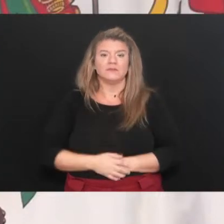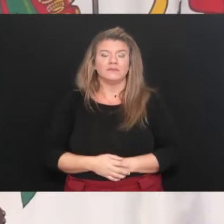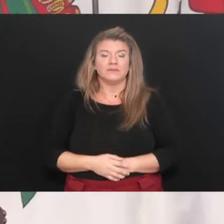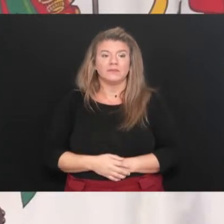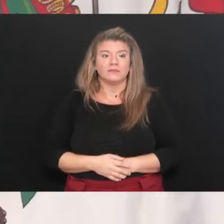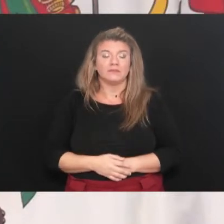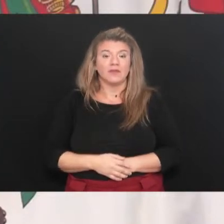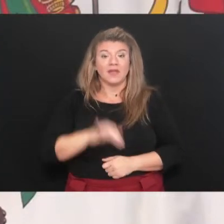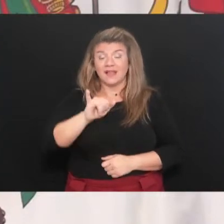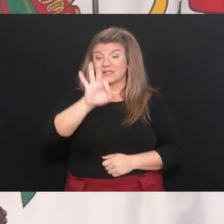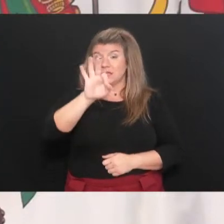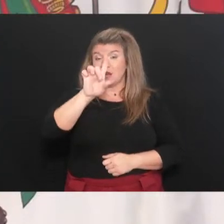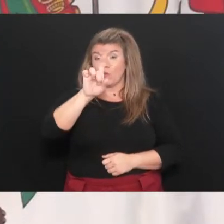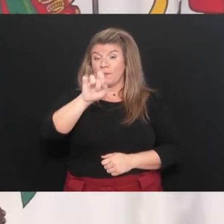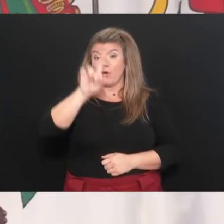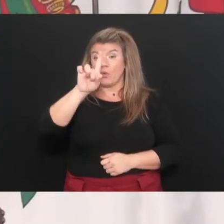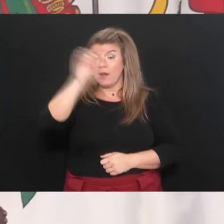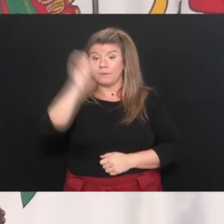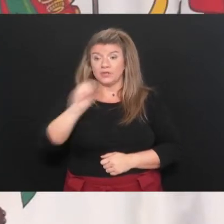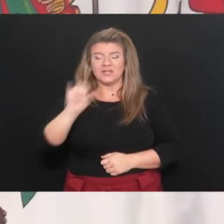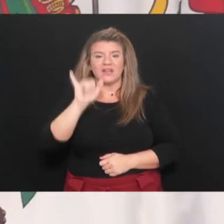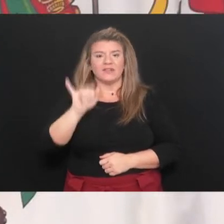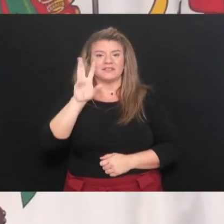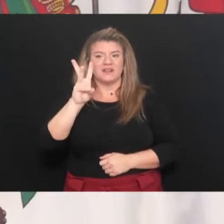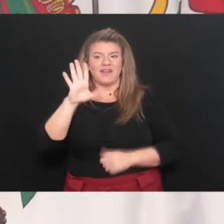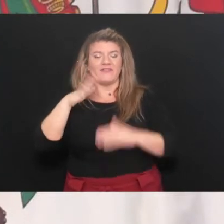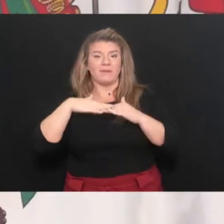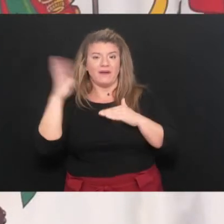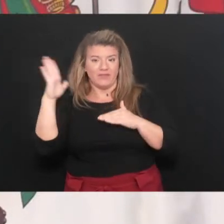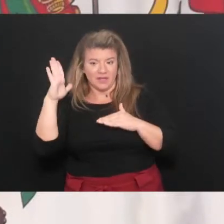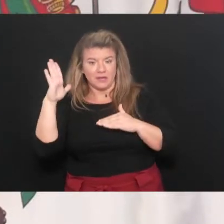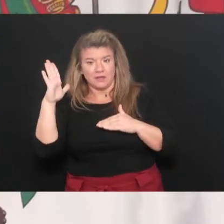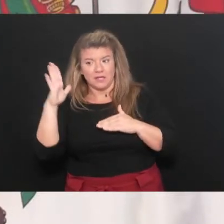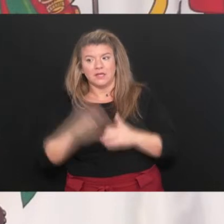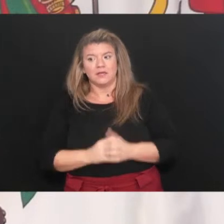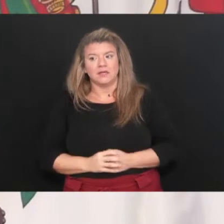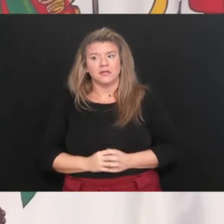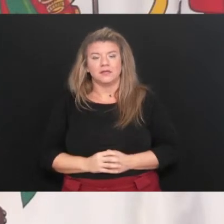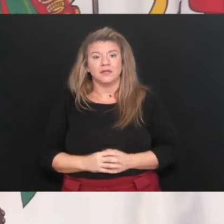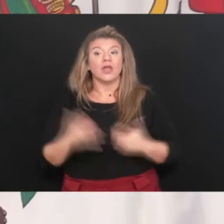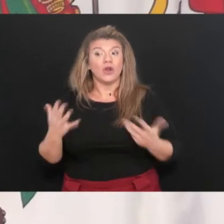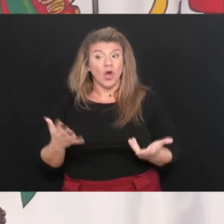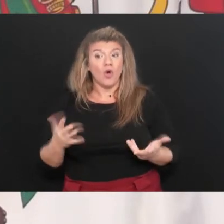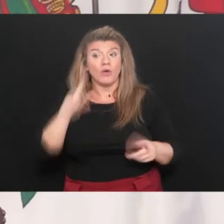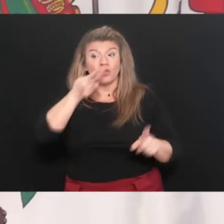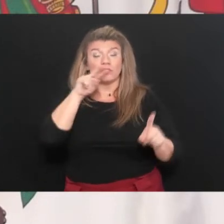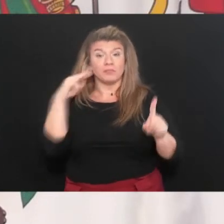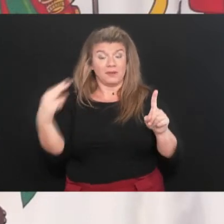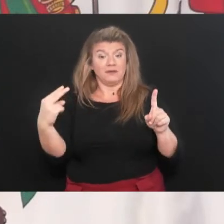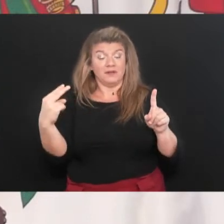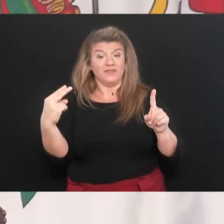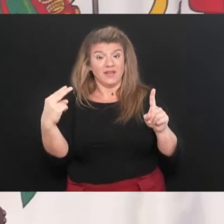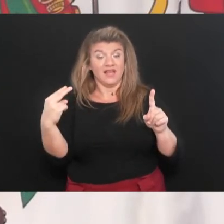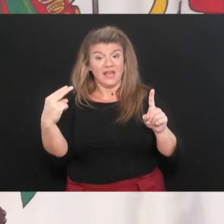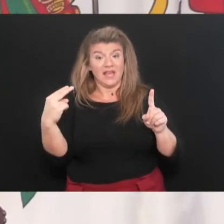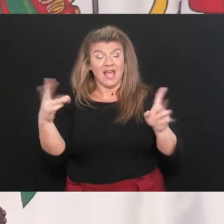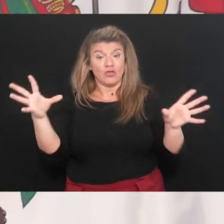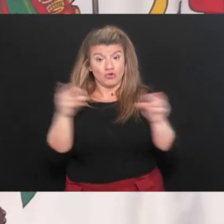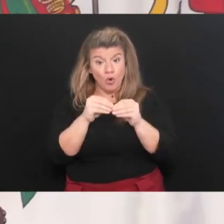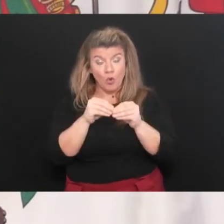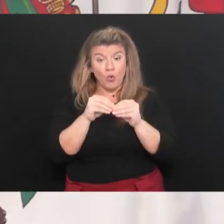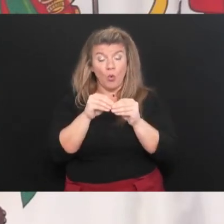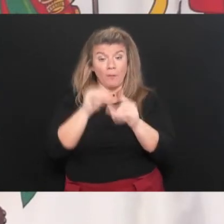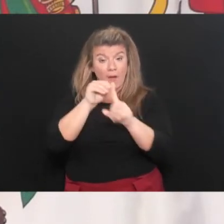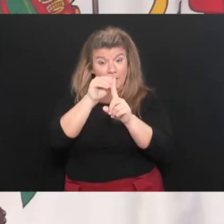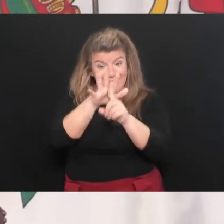that's 91.1% of those 65 and above. You know, from the standpoint of the total population